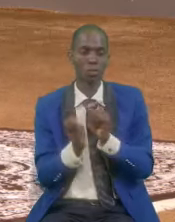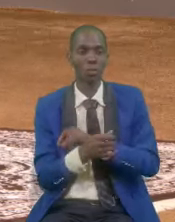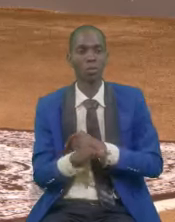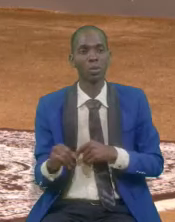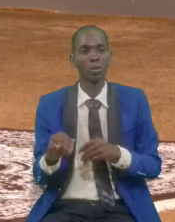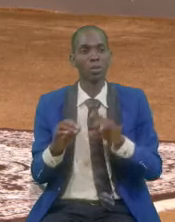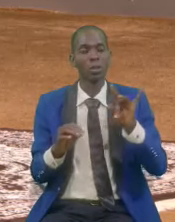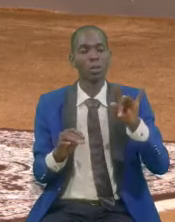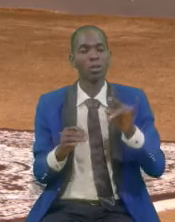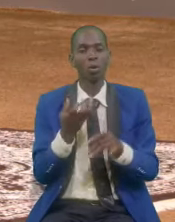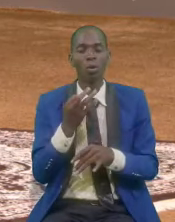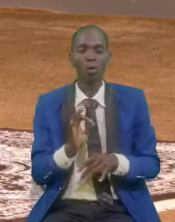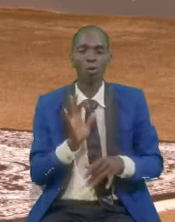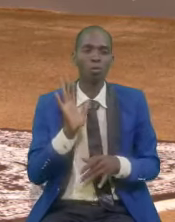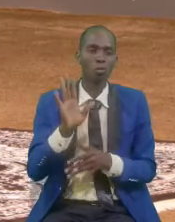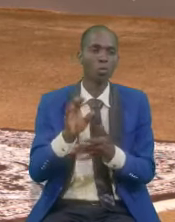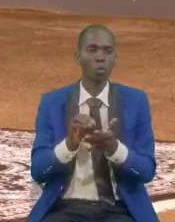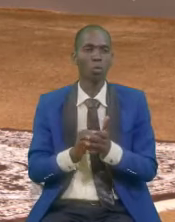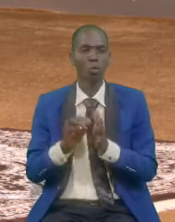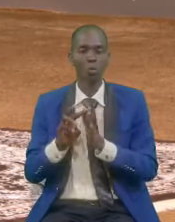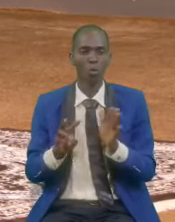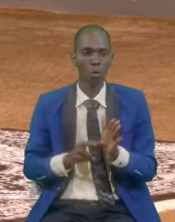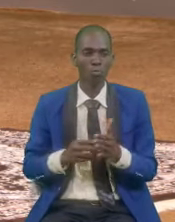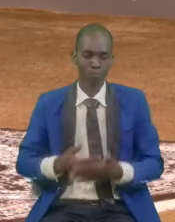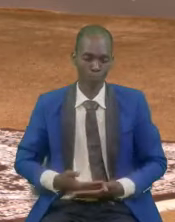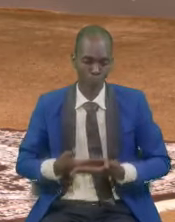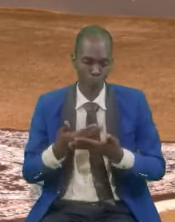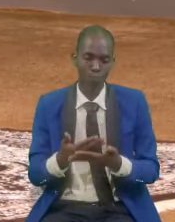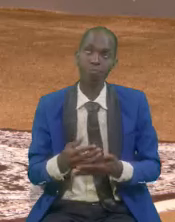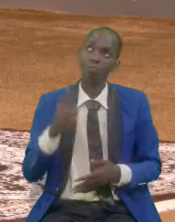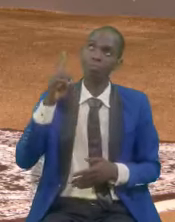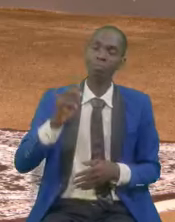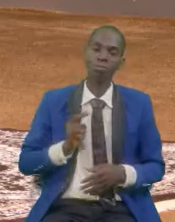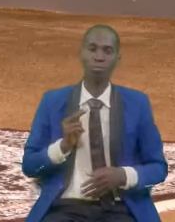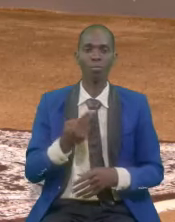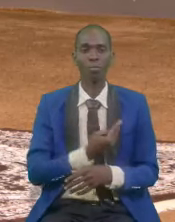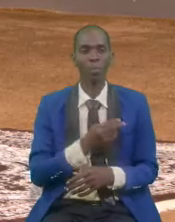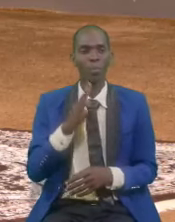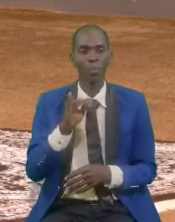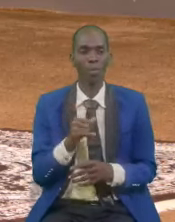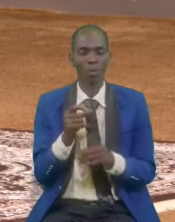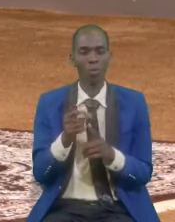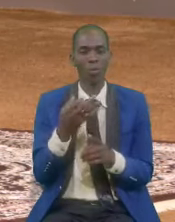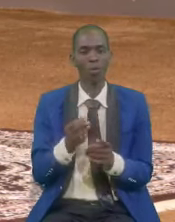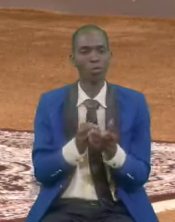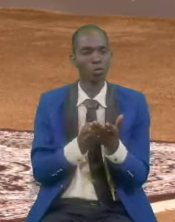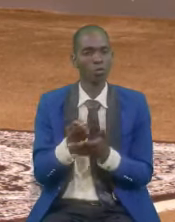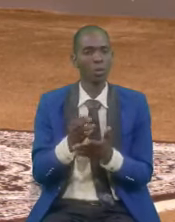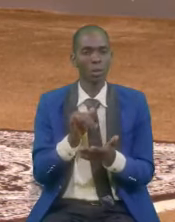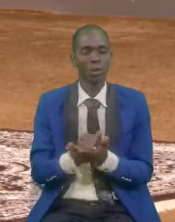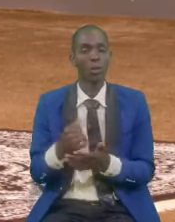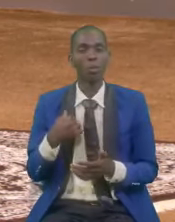Verse 18, of his own will begat he us by the word of truth, that